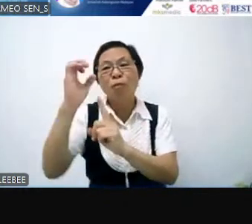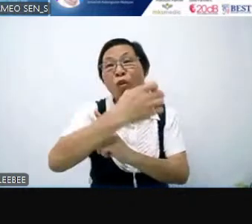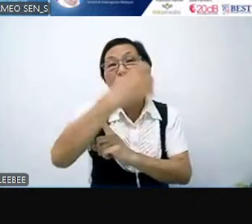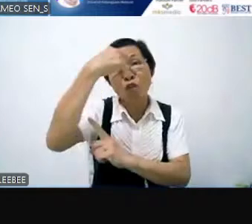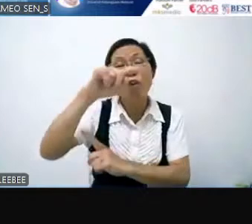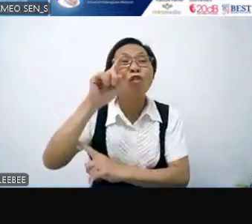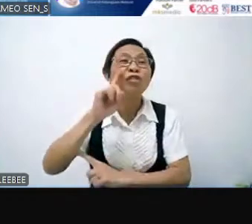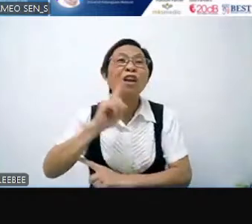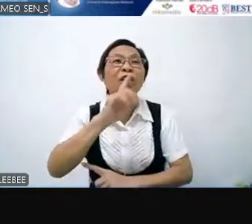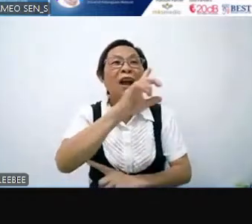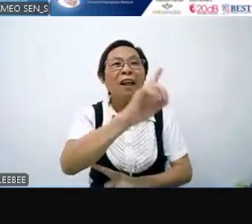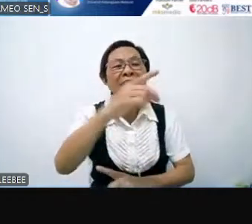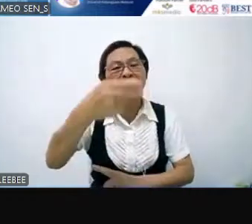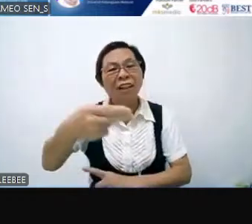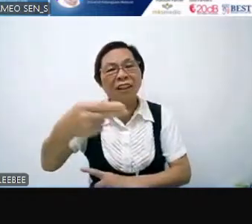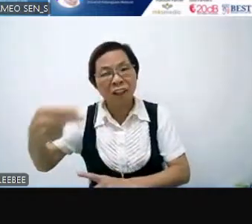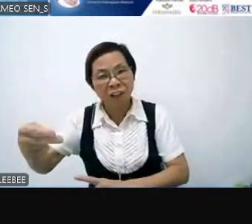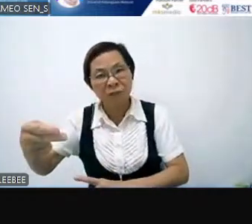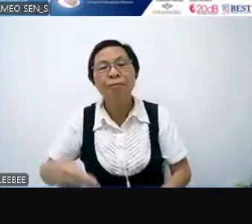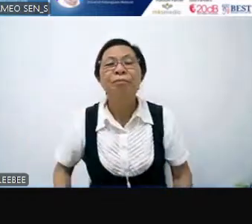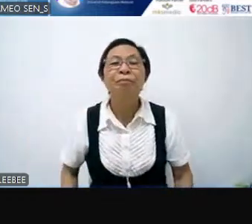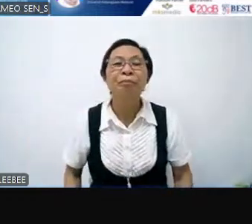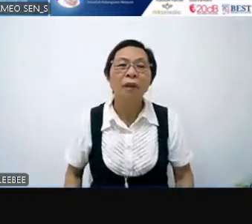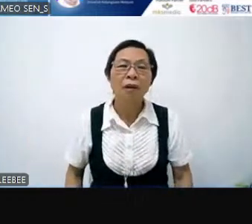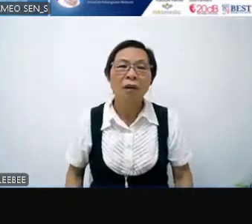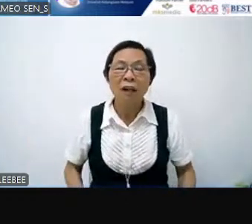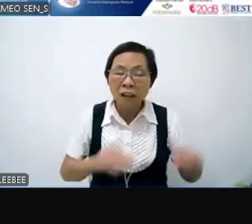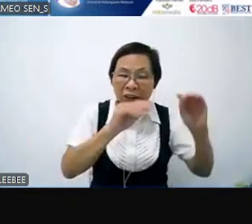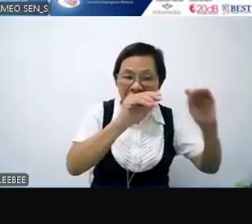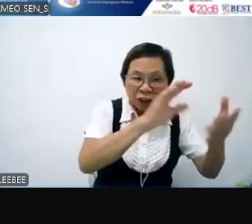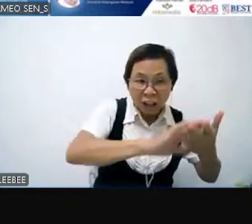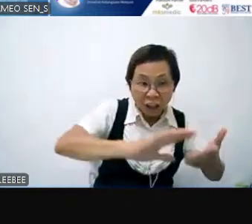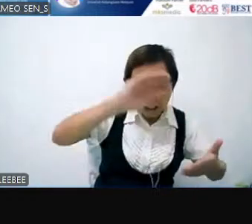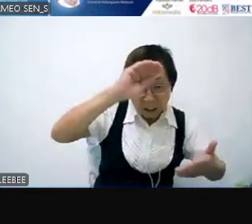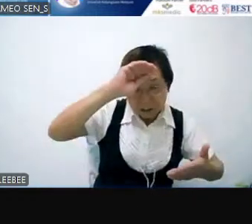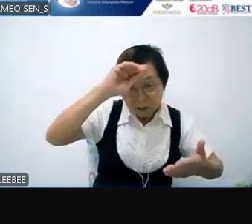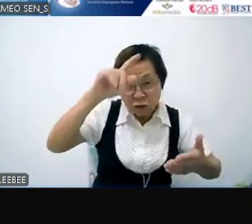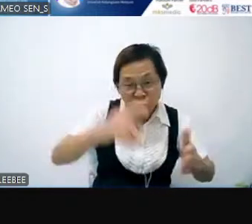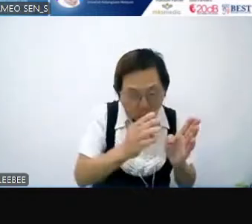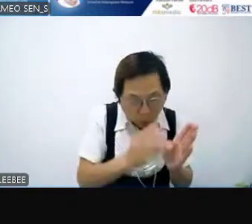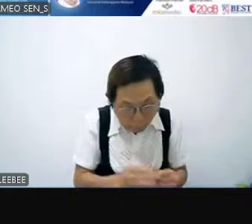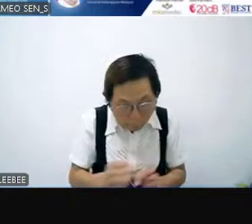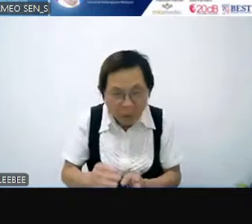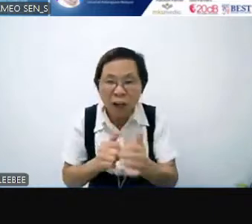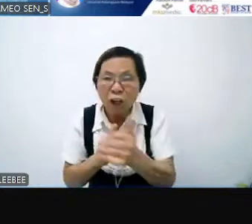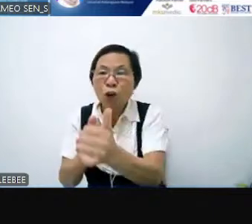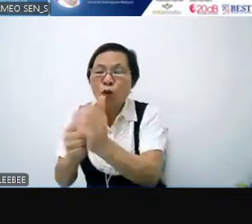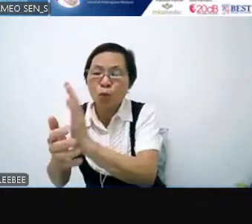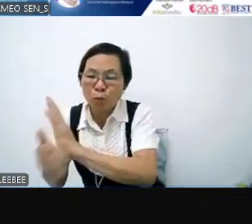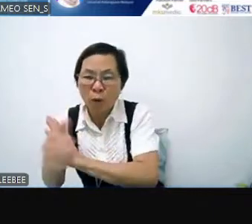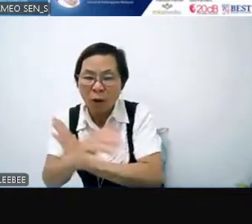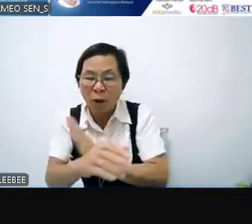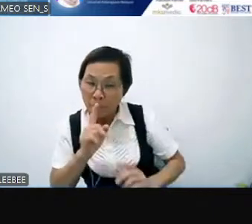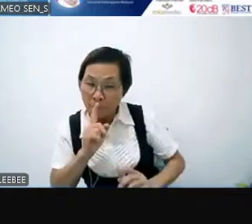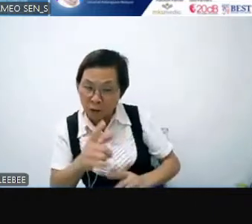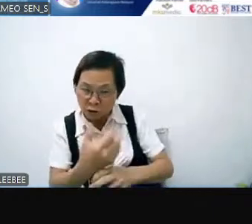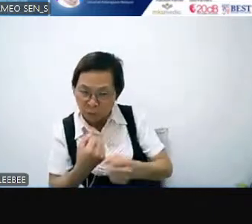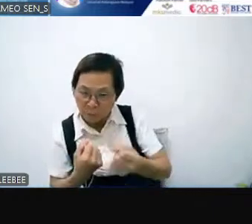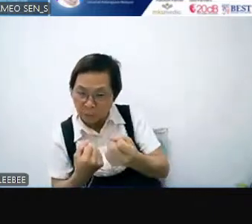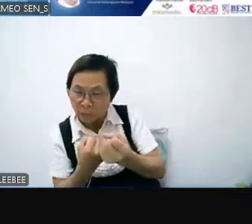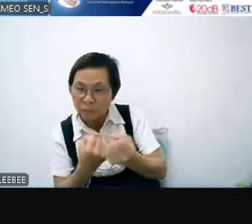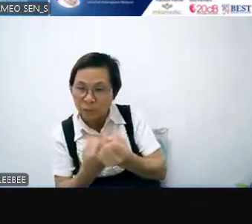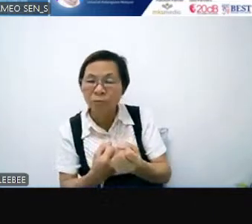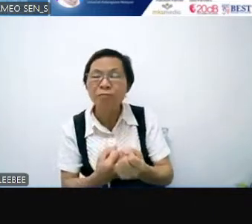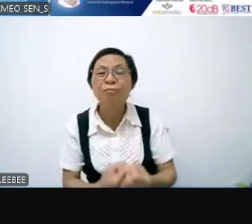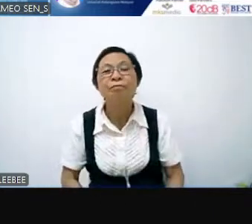and hard of hearing DHH students. Teaching and learning should be tailored to their abilities, ensuring they receive the support they need to